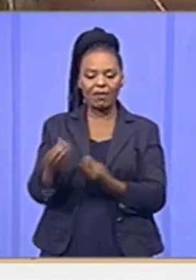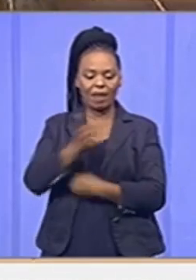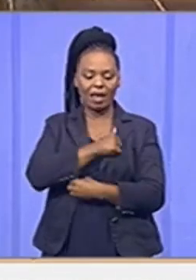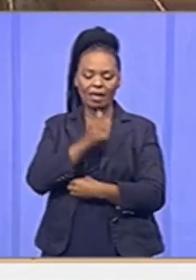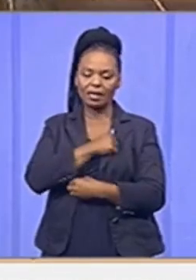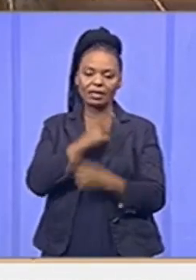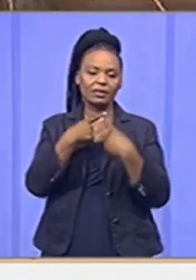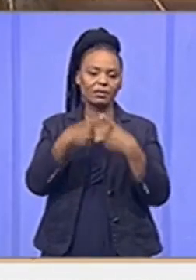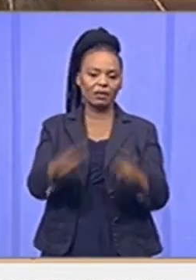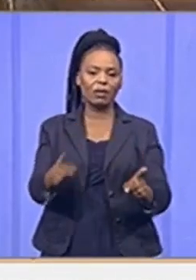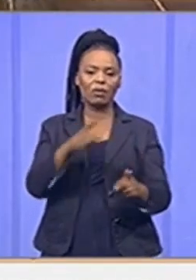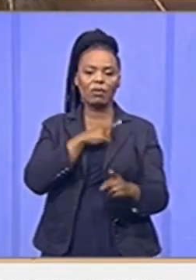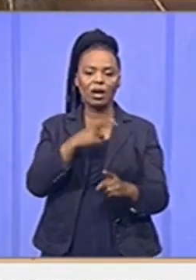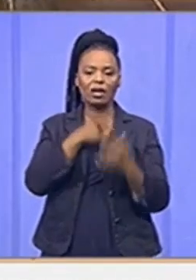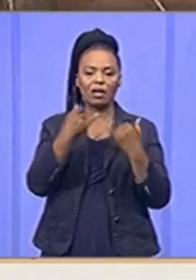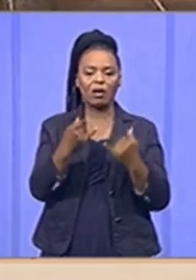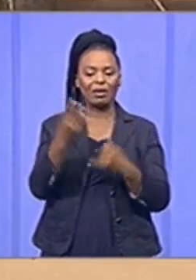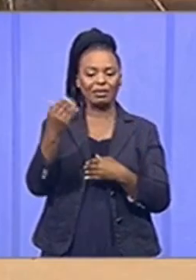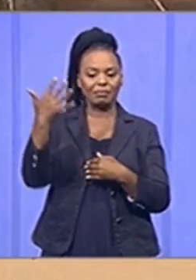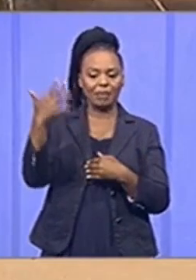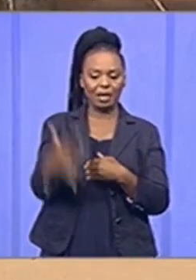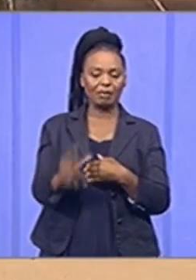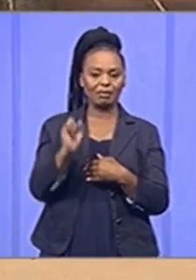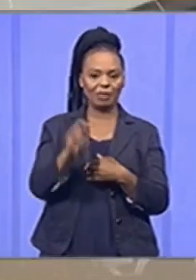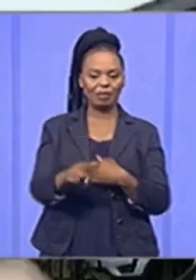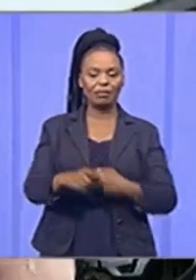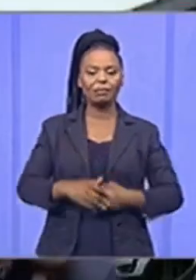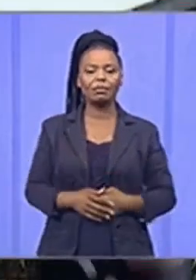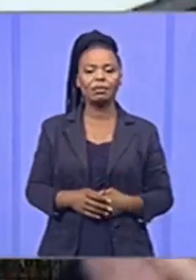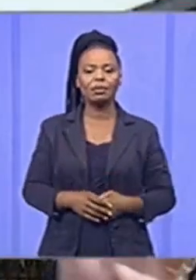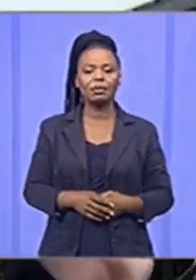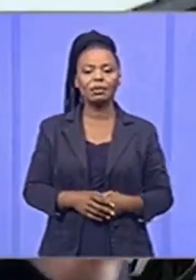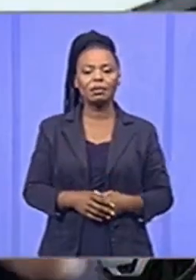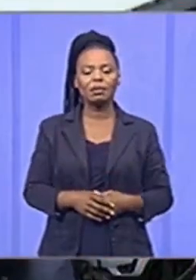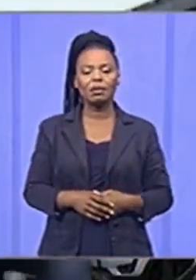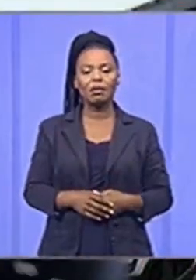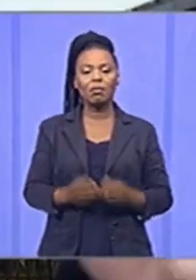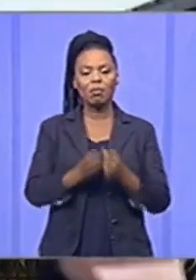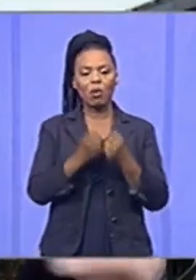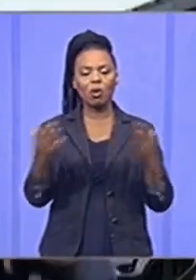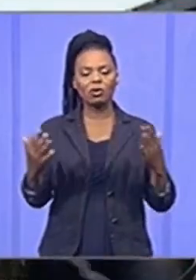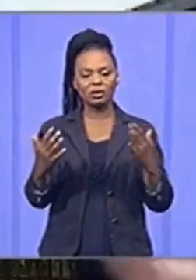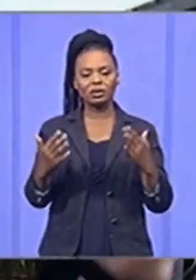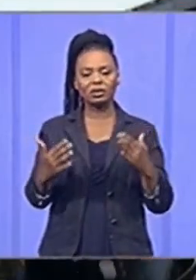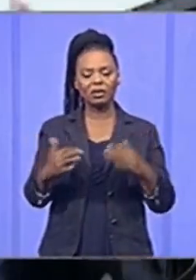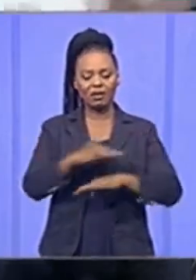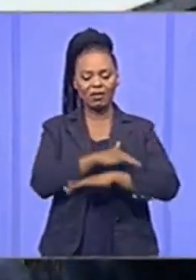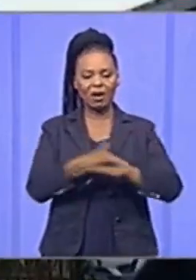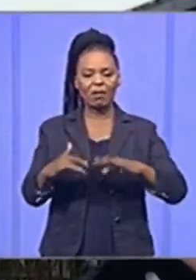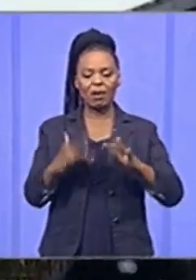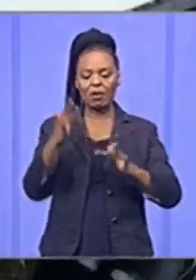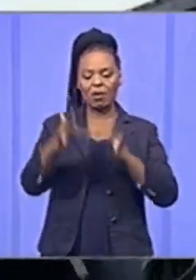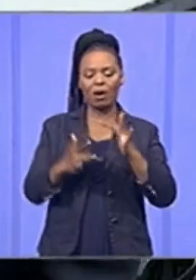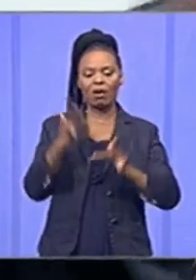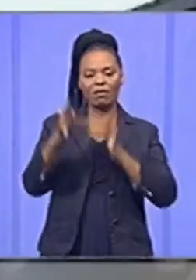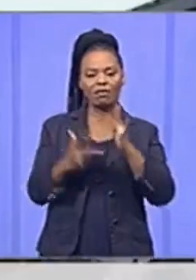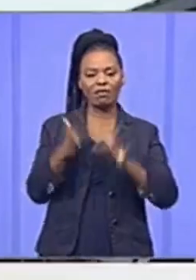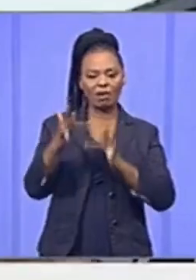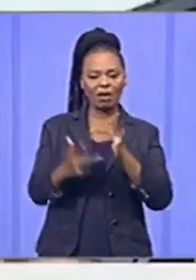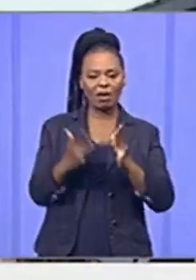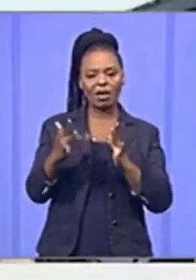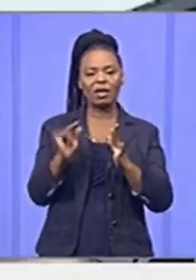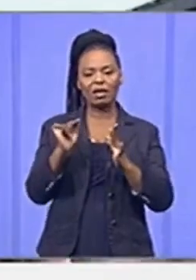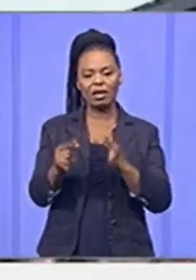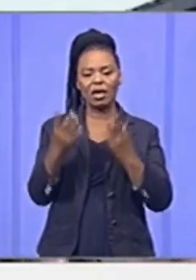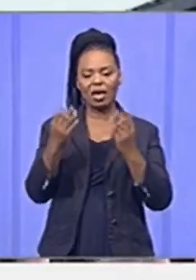o ka ha ditjeo di le hodimo haholo. So a lot of the farmers have put up Wi-Fi boosters and stuff that they've at least